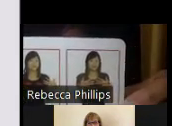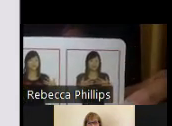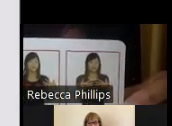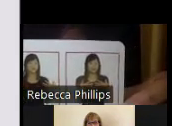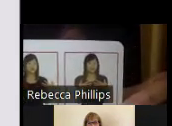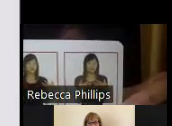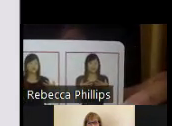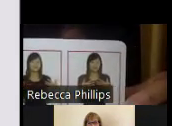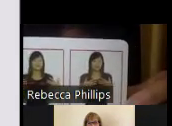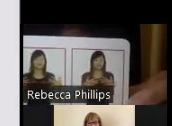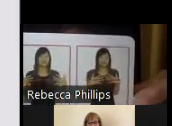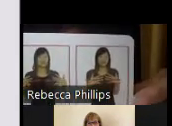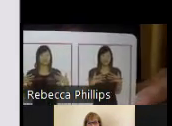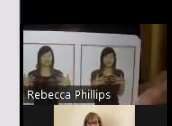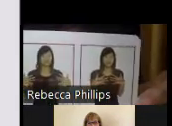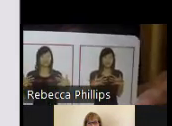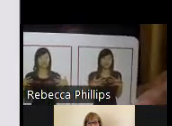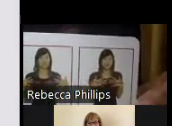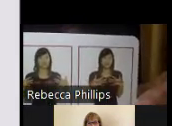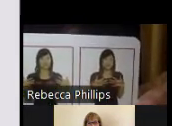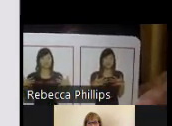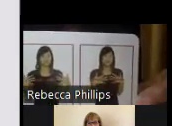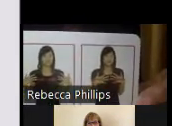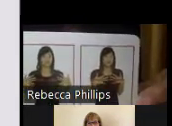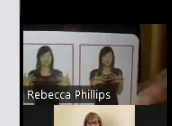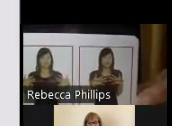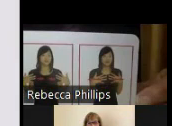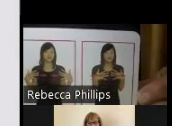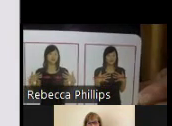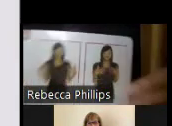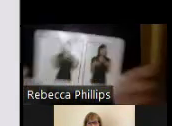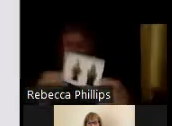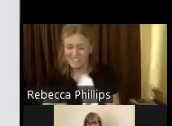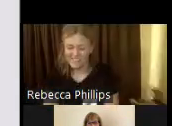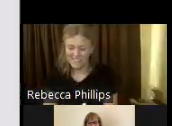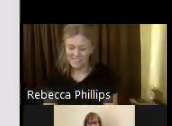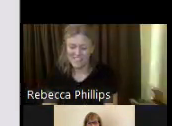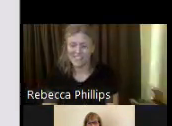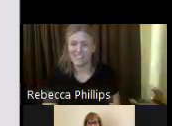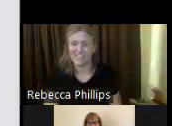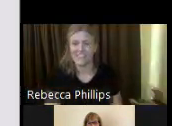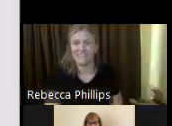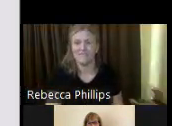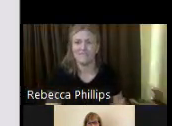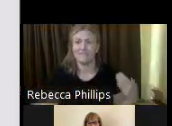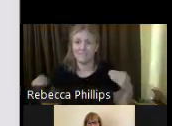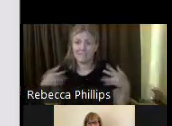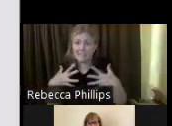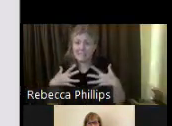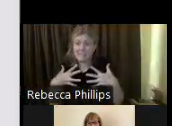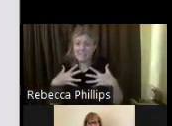chest, repeated motion with the scared face. You want to make sure that you're doing that.